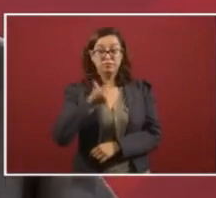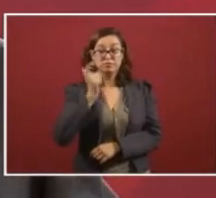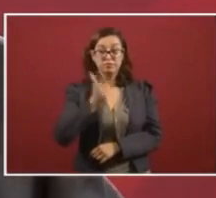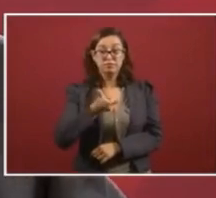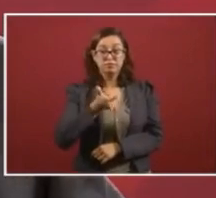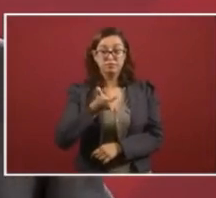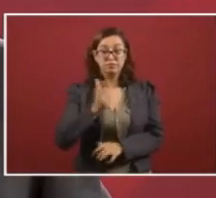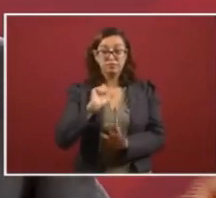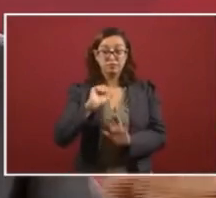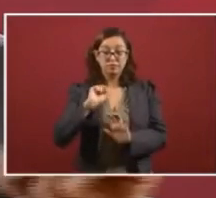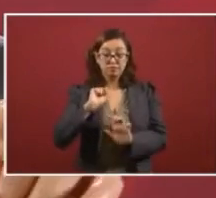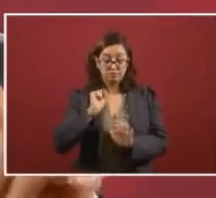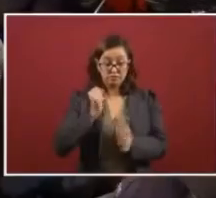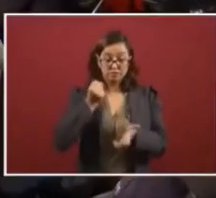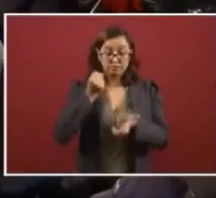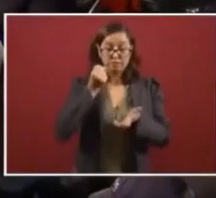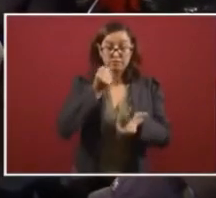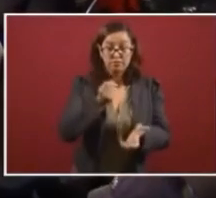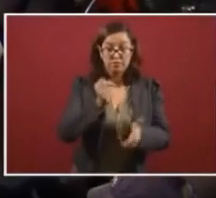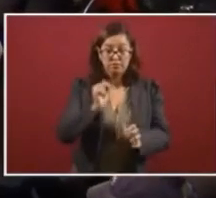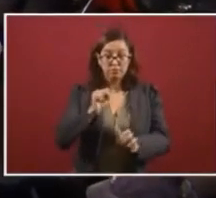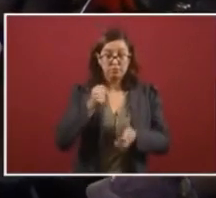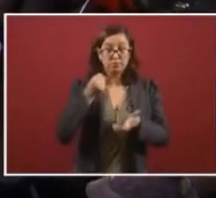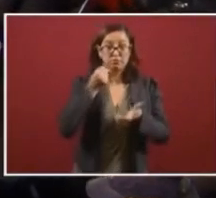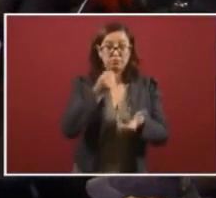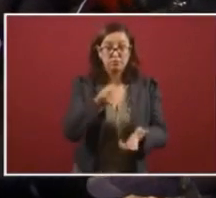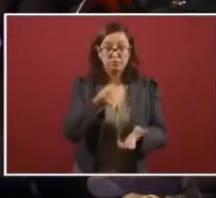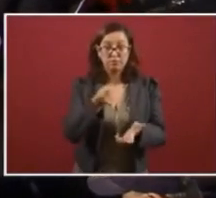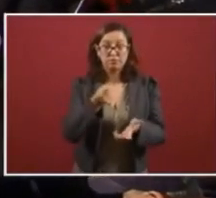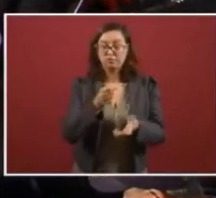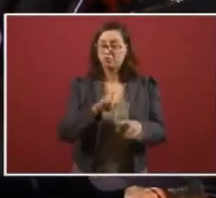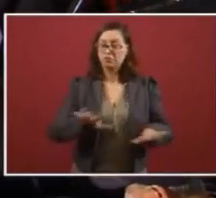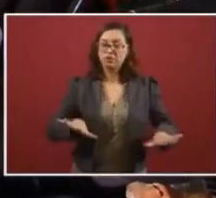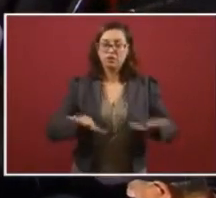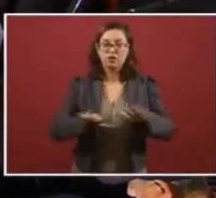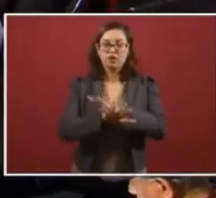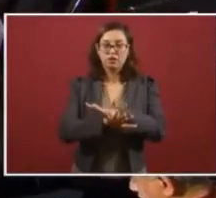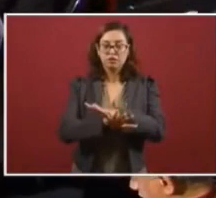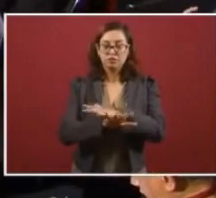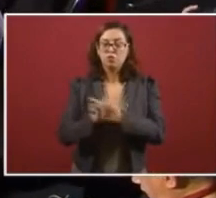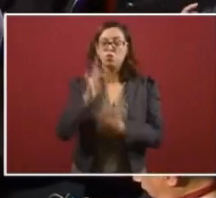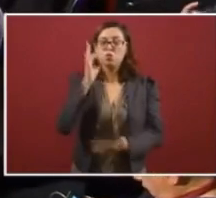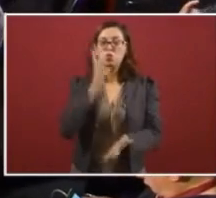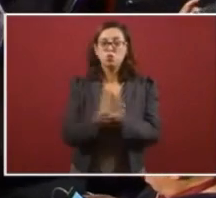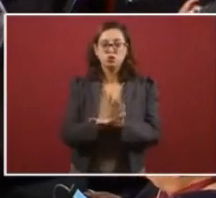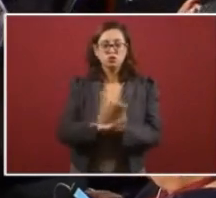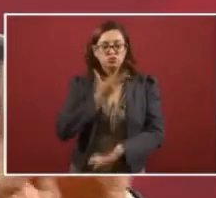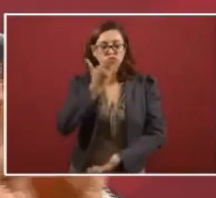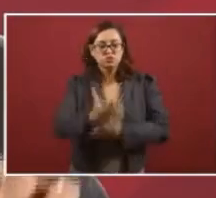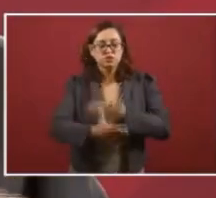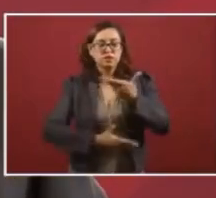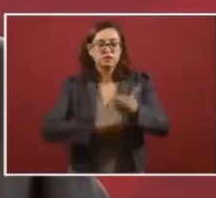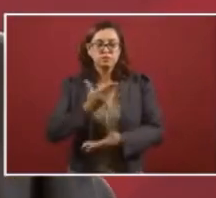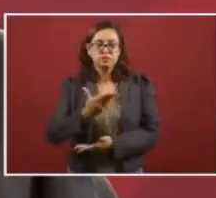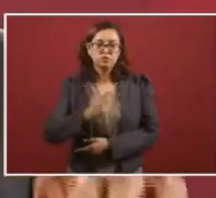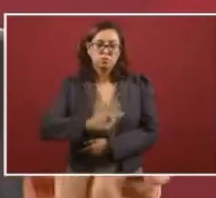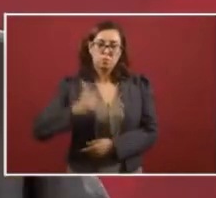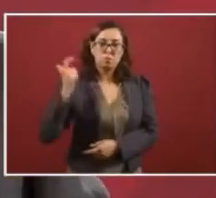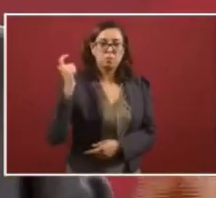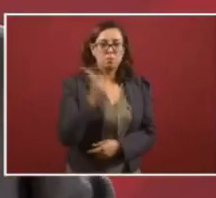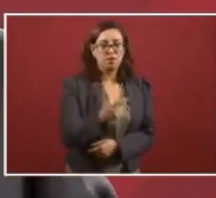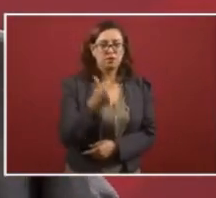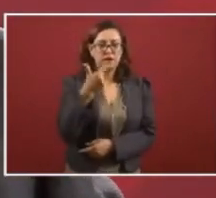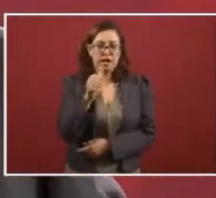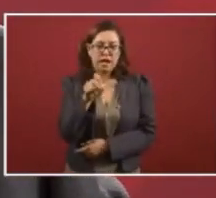the concept of tariff stops being an investment, which becomes a tariff